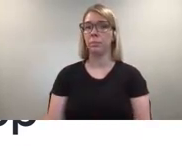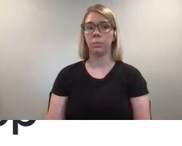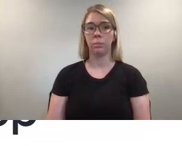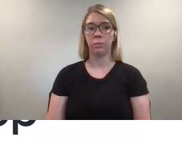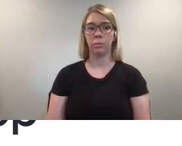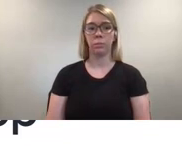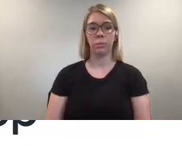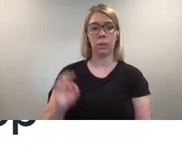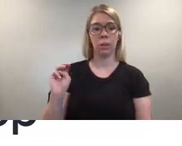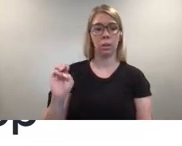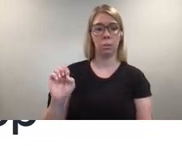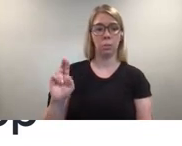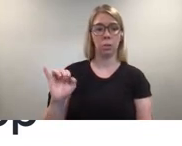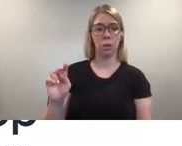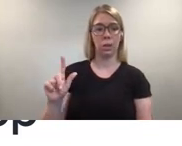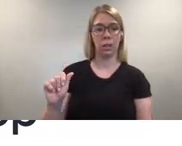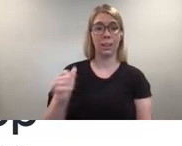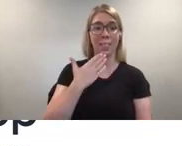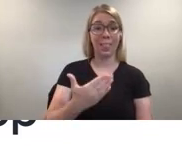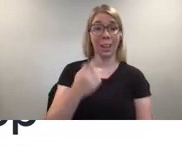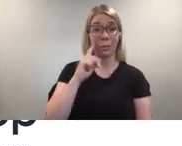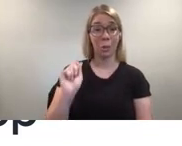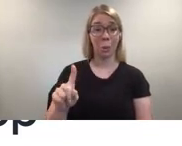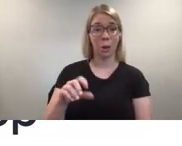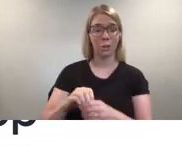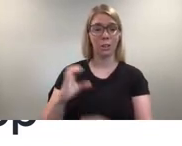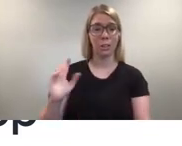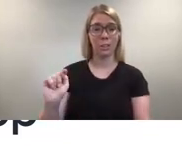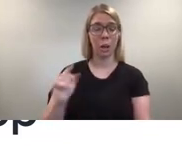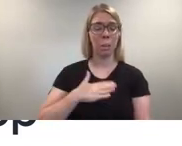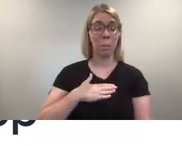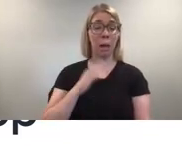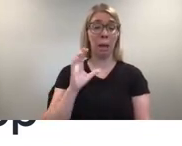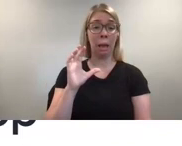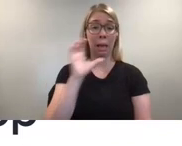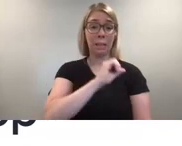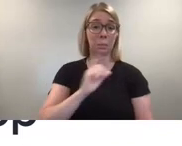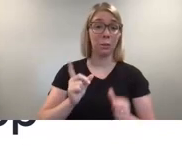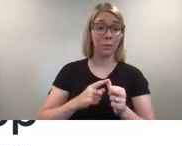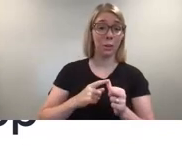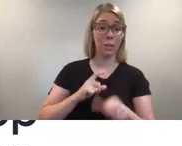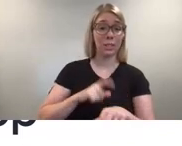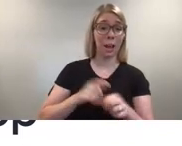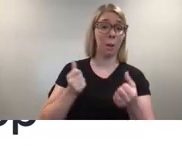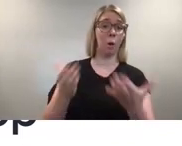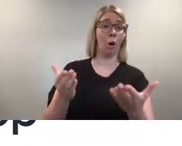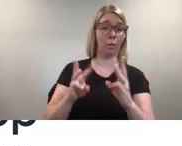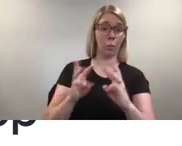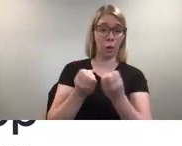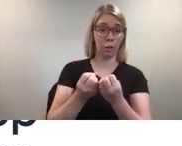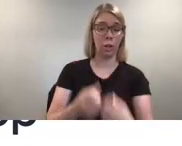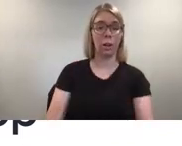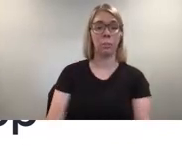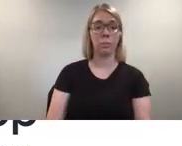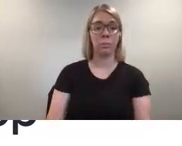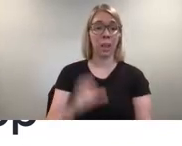Marinda, thank you for that question in the chat. My estimation, again, this is the first time we've offered it. My guess is that it